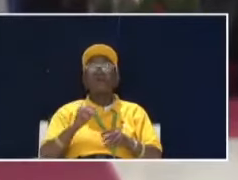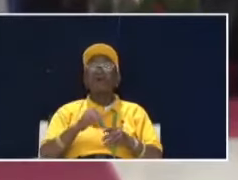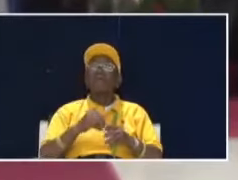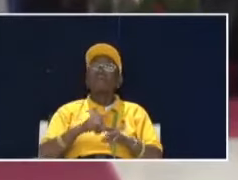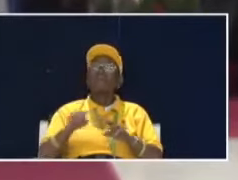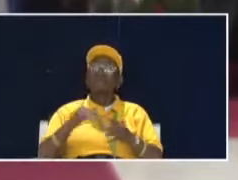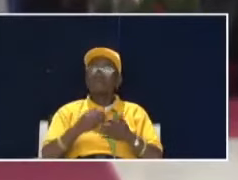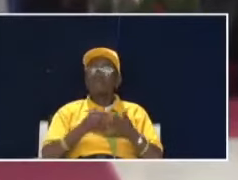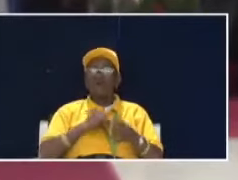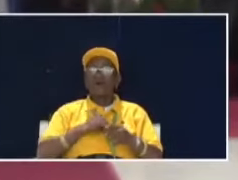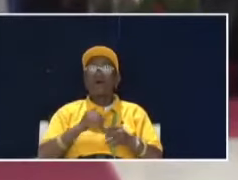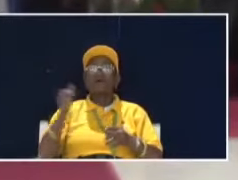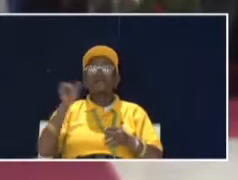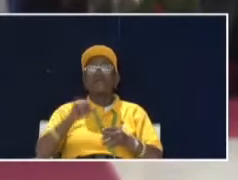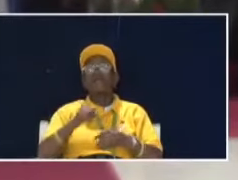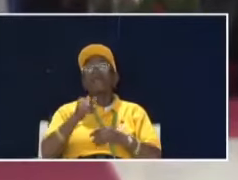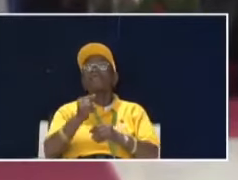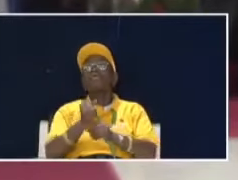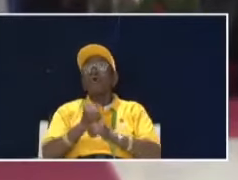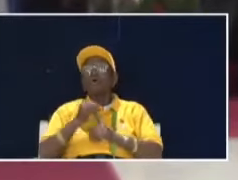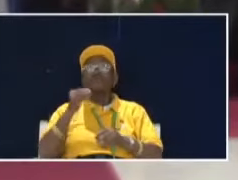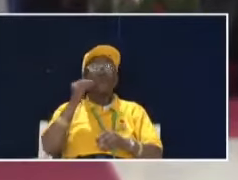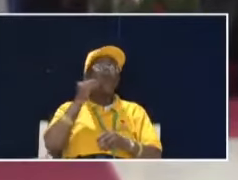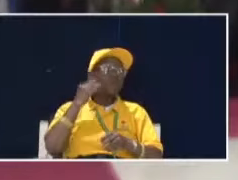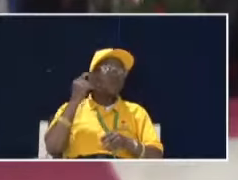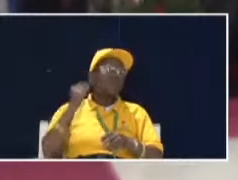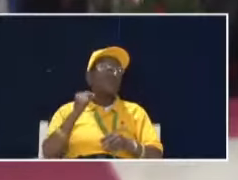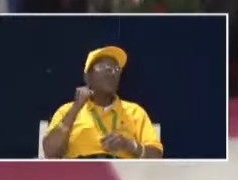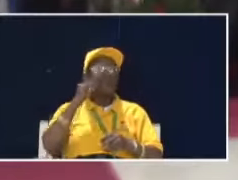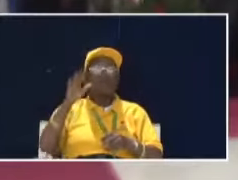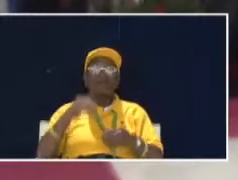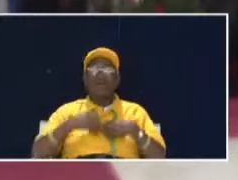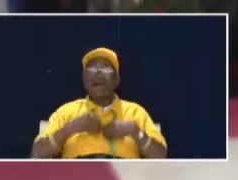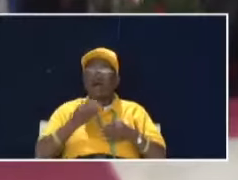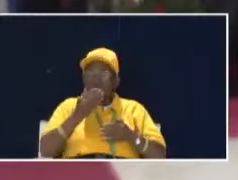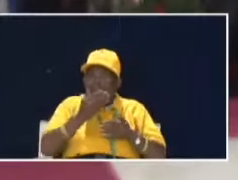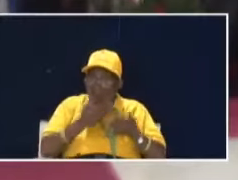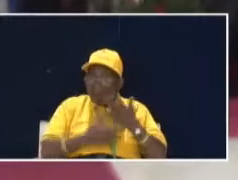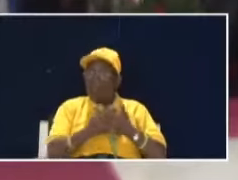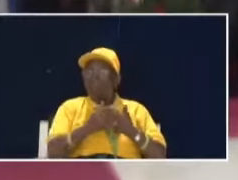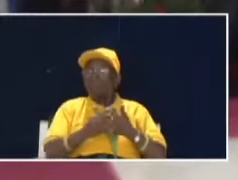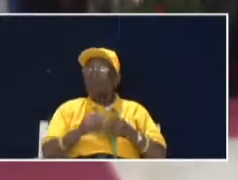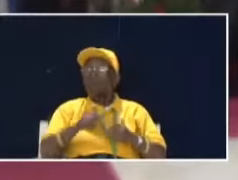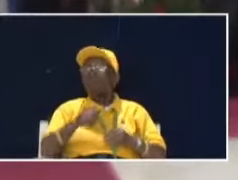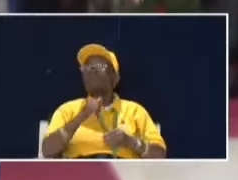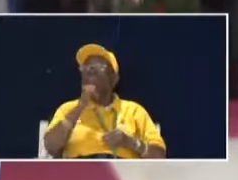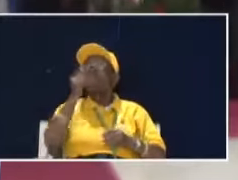the woman has delivered not just another baby, but two more.